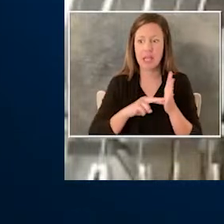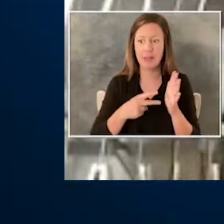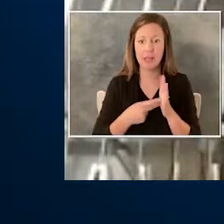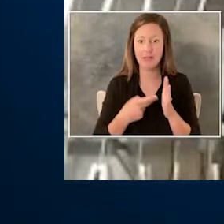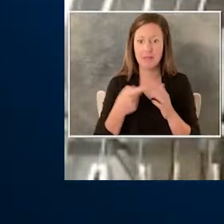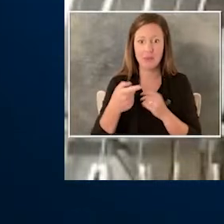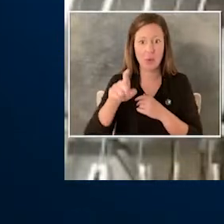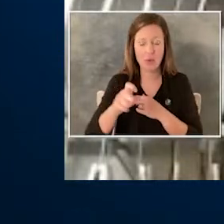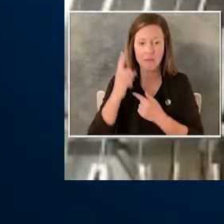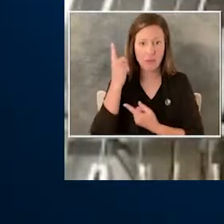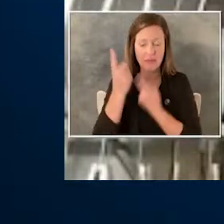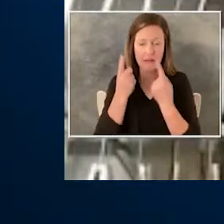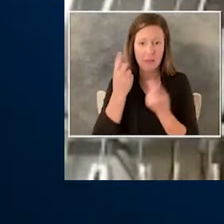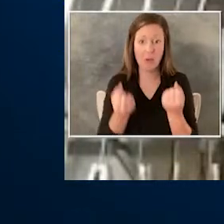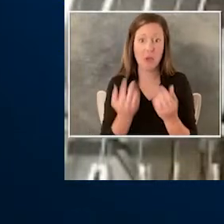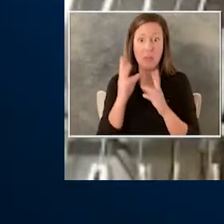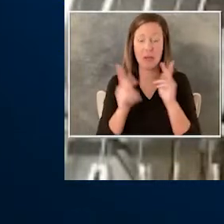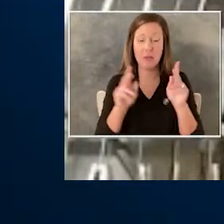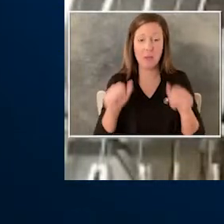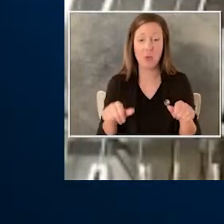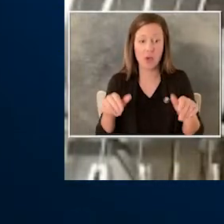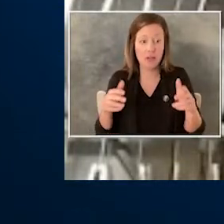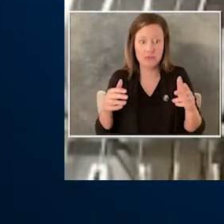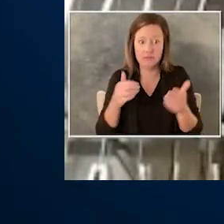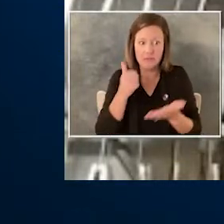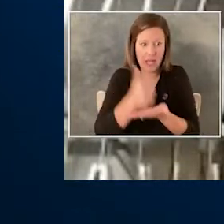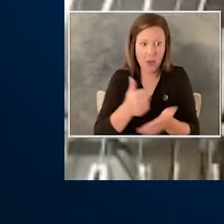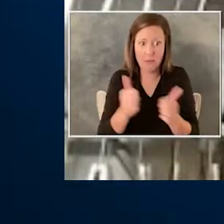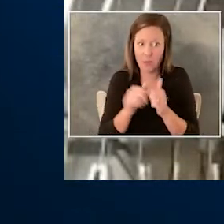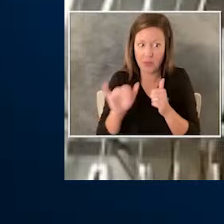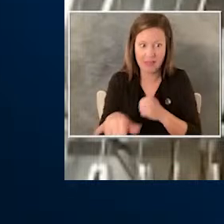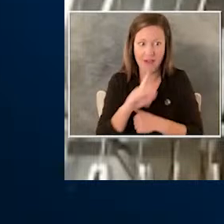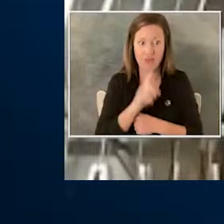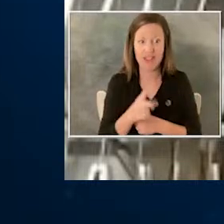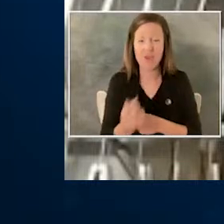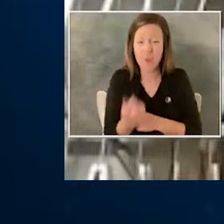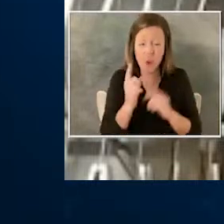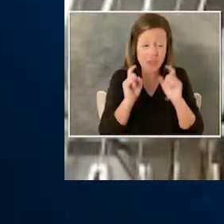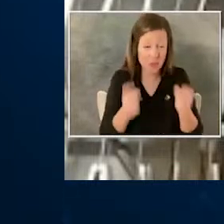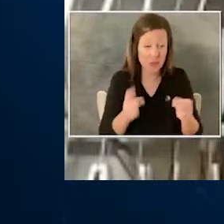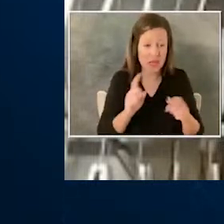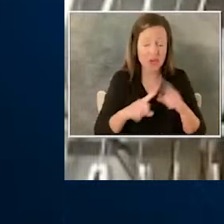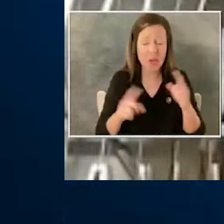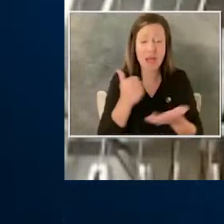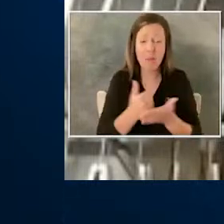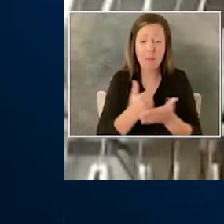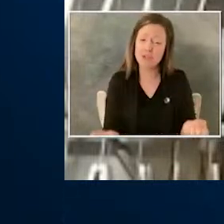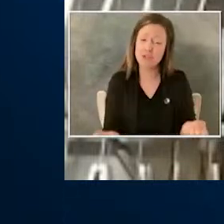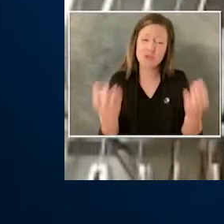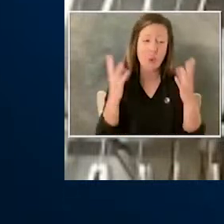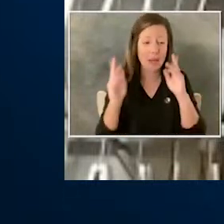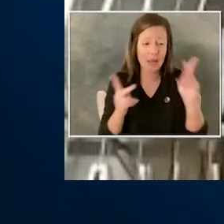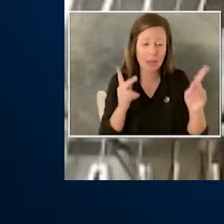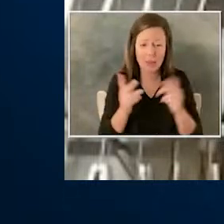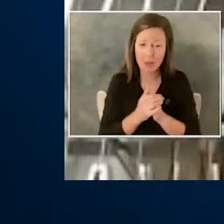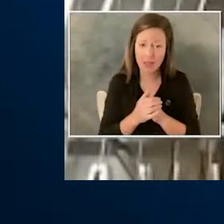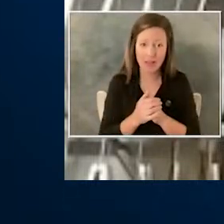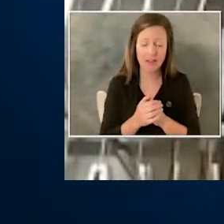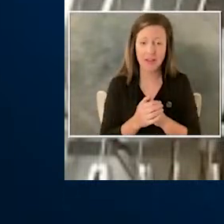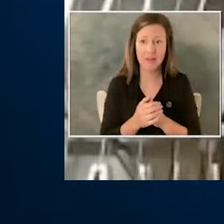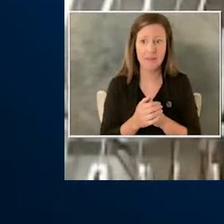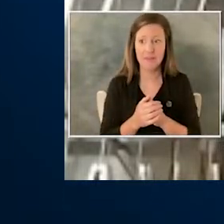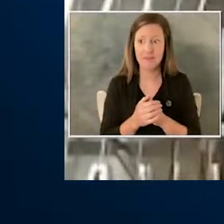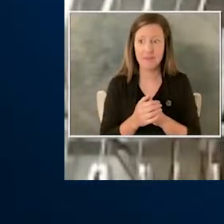people you can possibly help with this, with just one donation. You can start this chain to help 10